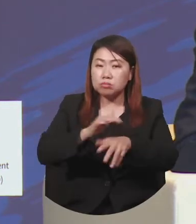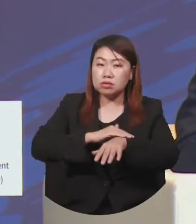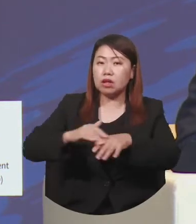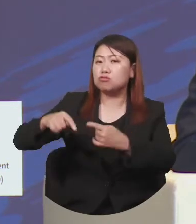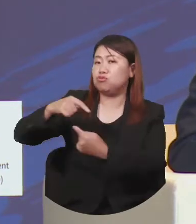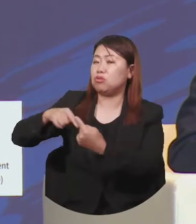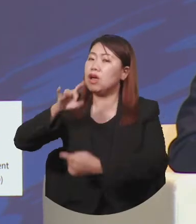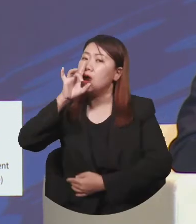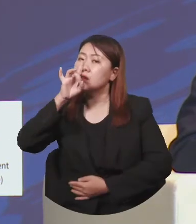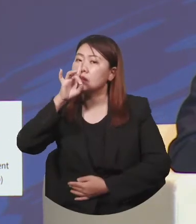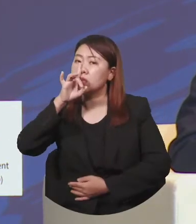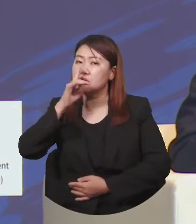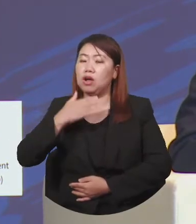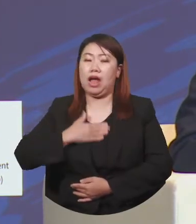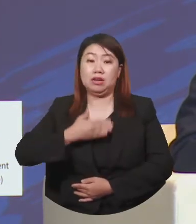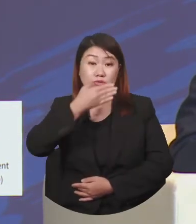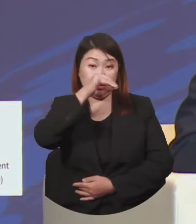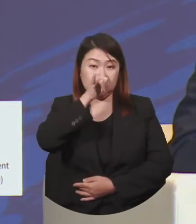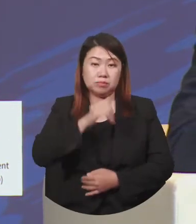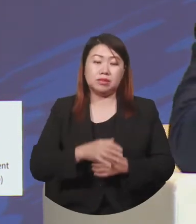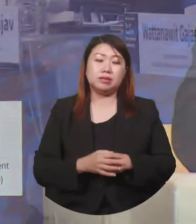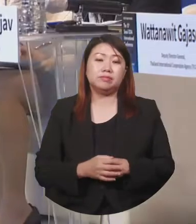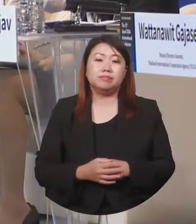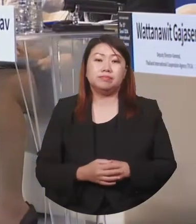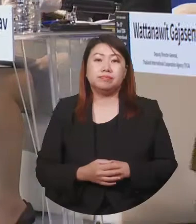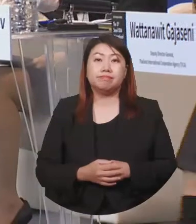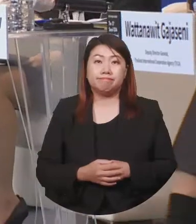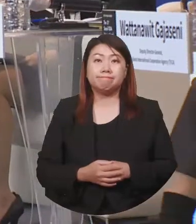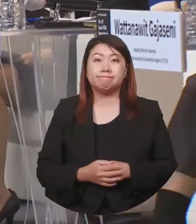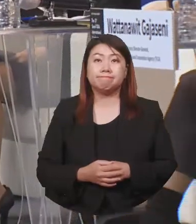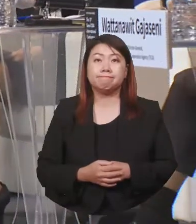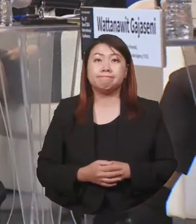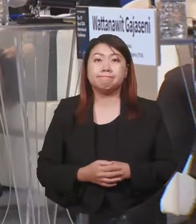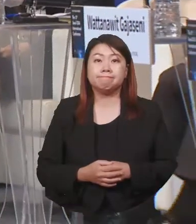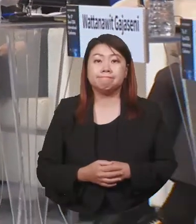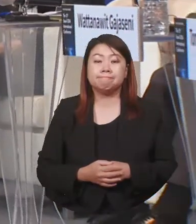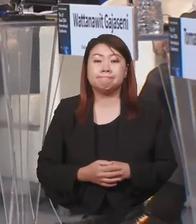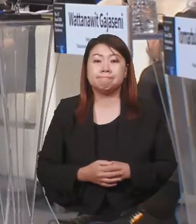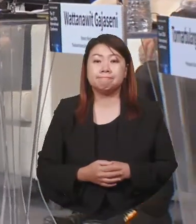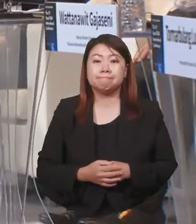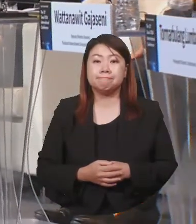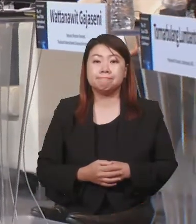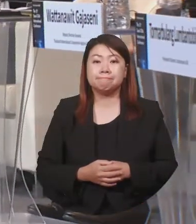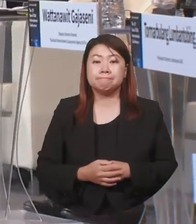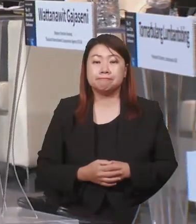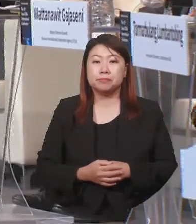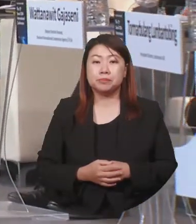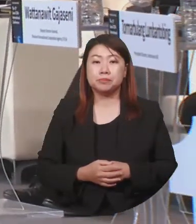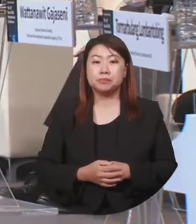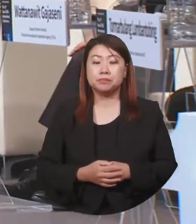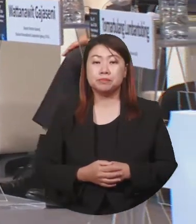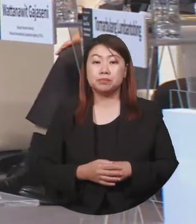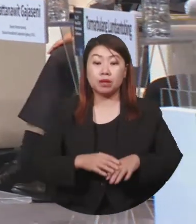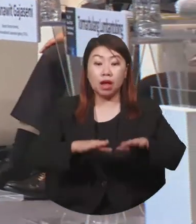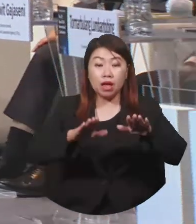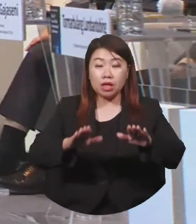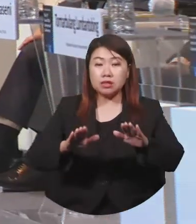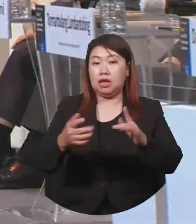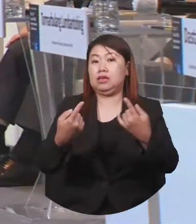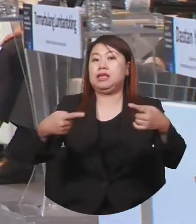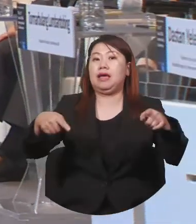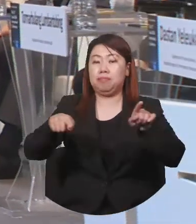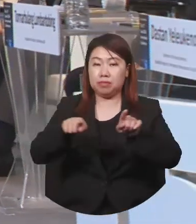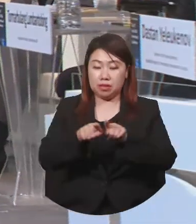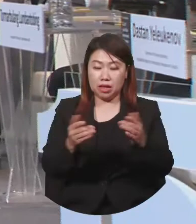Thank you. Great, thank you so much for that, and for bringing some of the reality of working together in the field and the challenges that happen